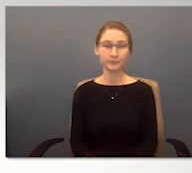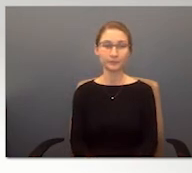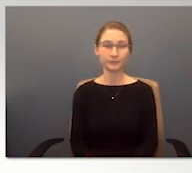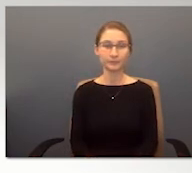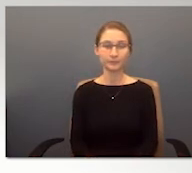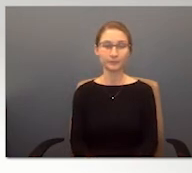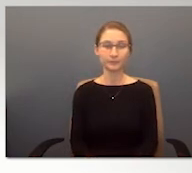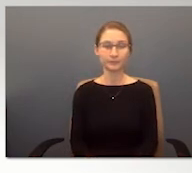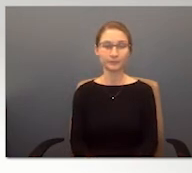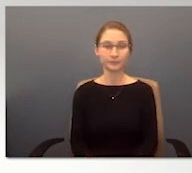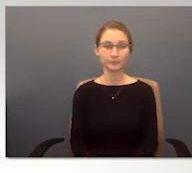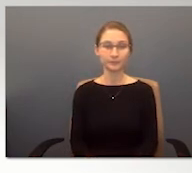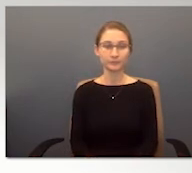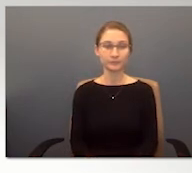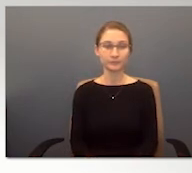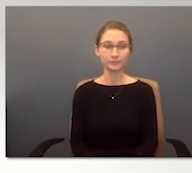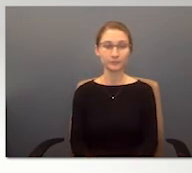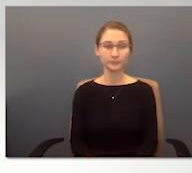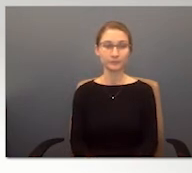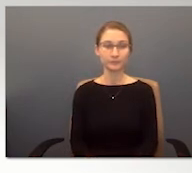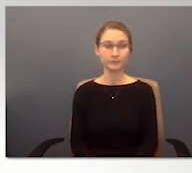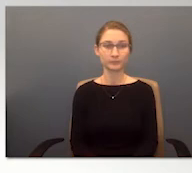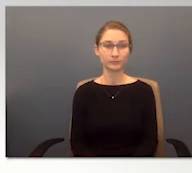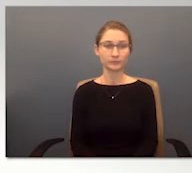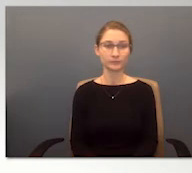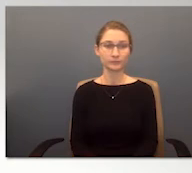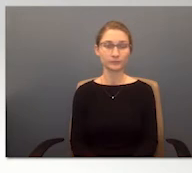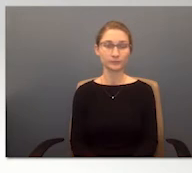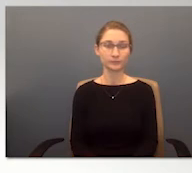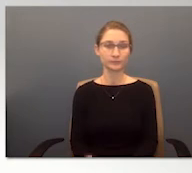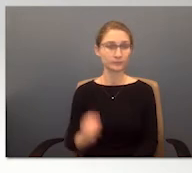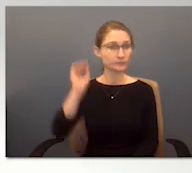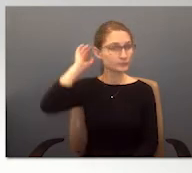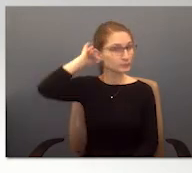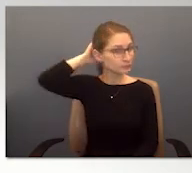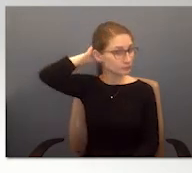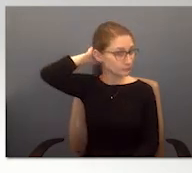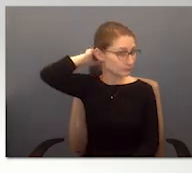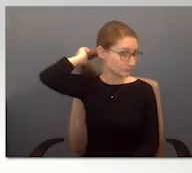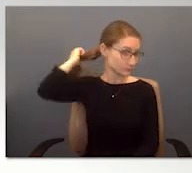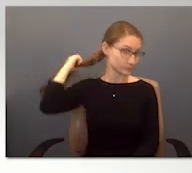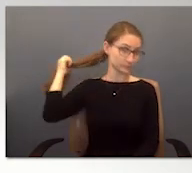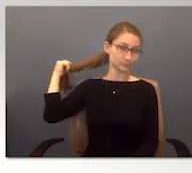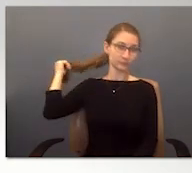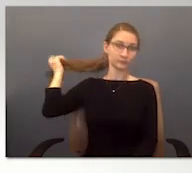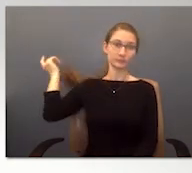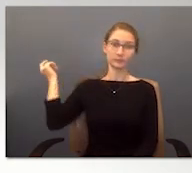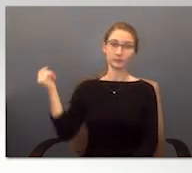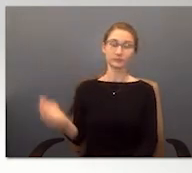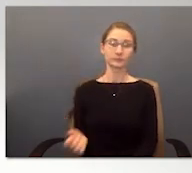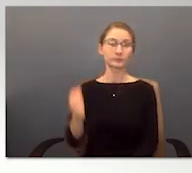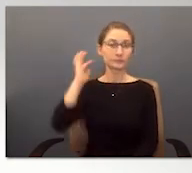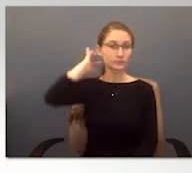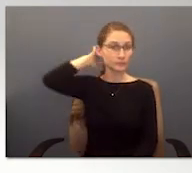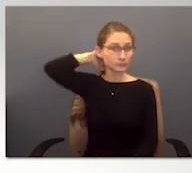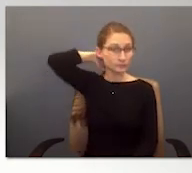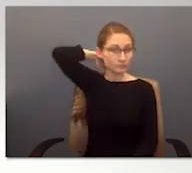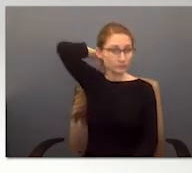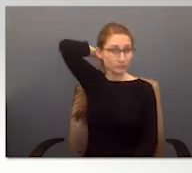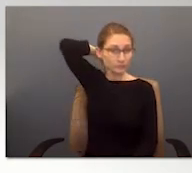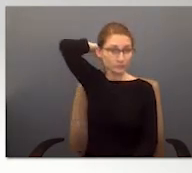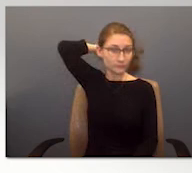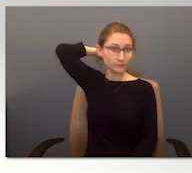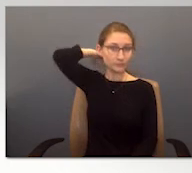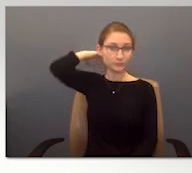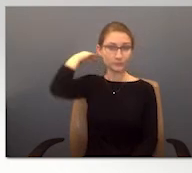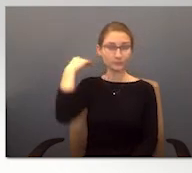you know, because it's more better than anything, but we talk about the individualized, you know, IFSP, but, you know, if they don't know to ask for